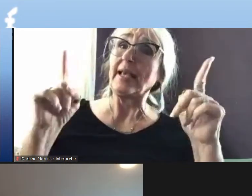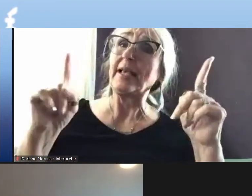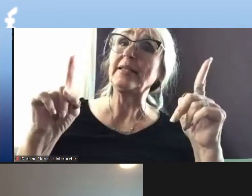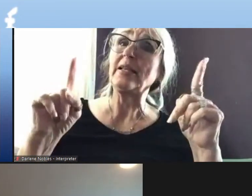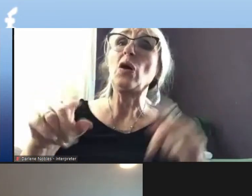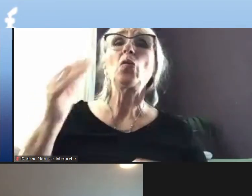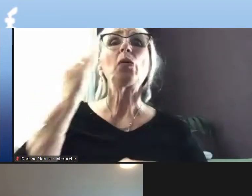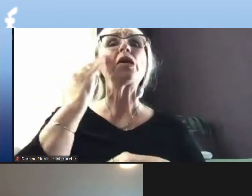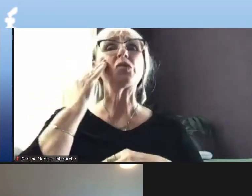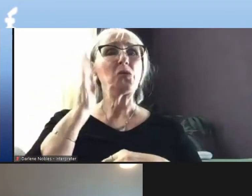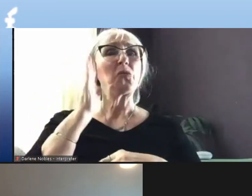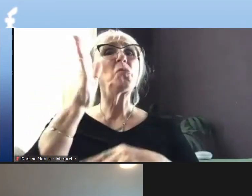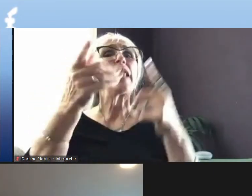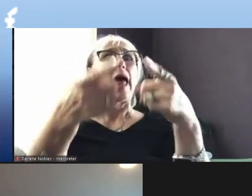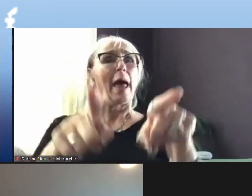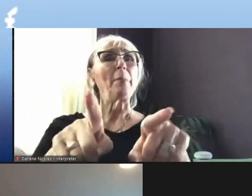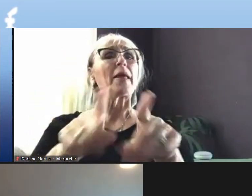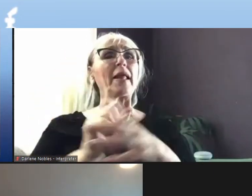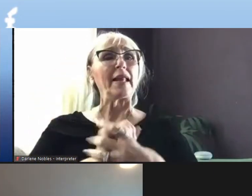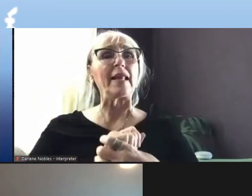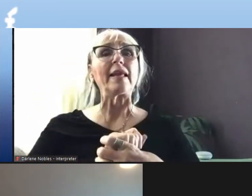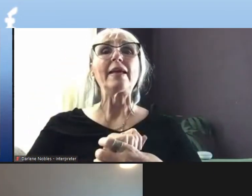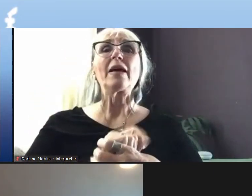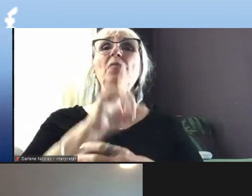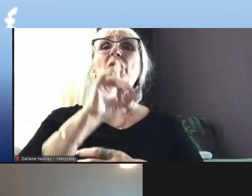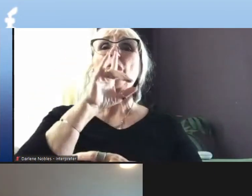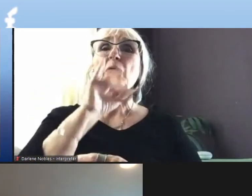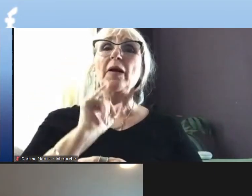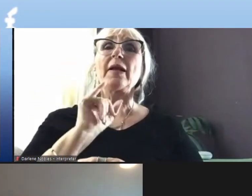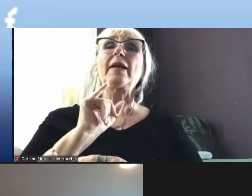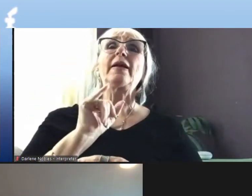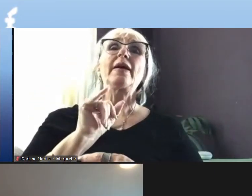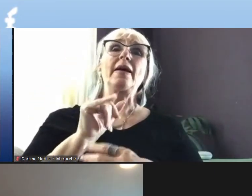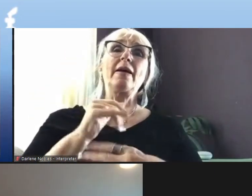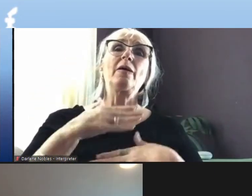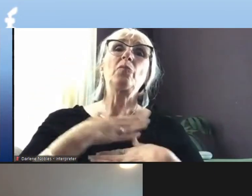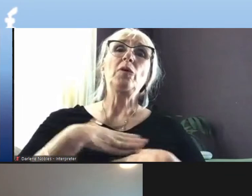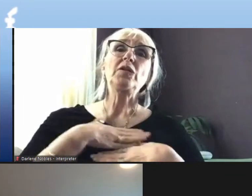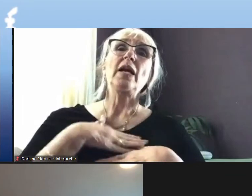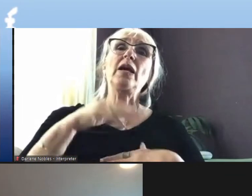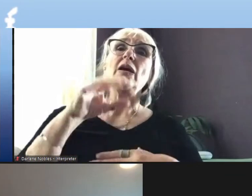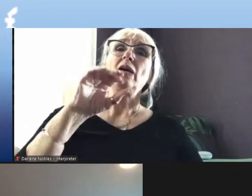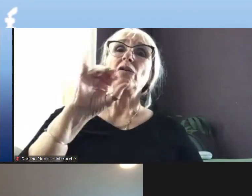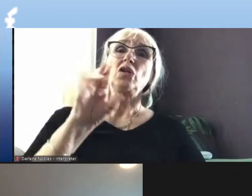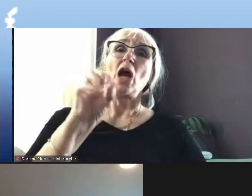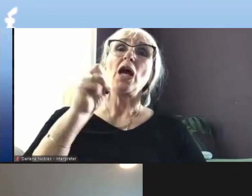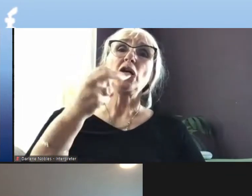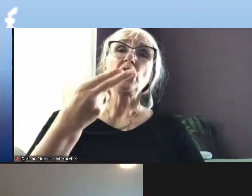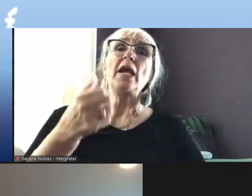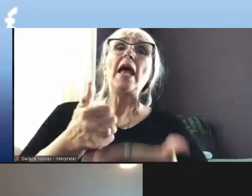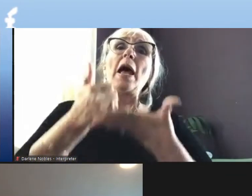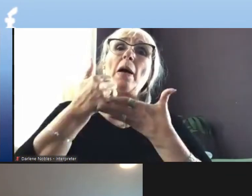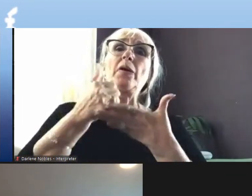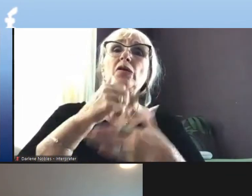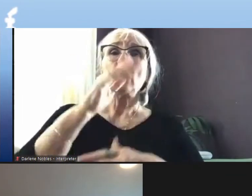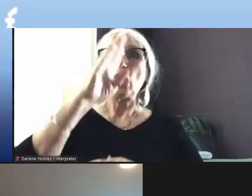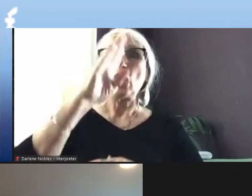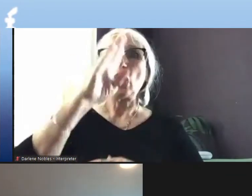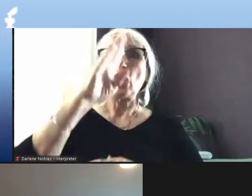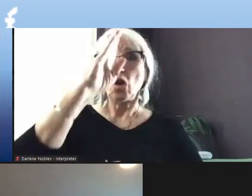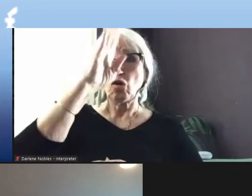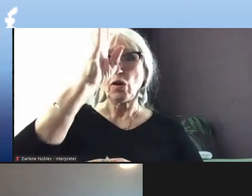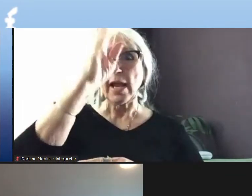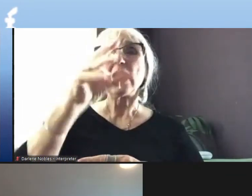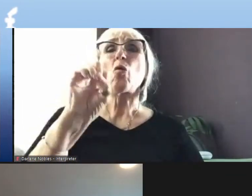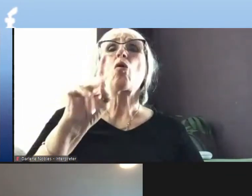thank Josh Boderud for helping us create these courts, and worked real close with